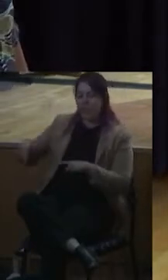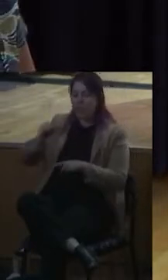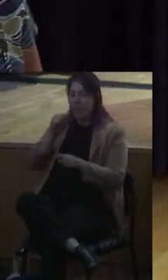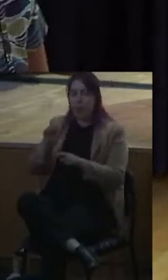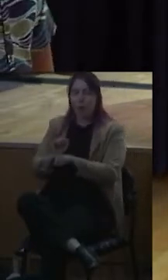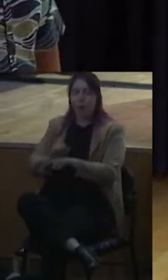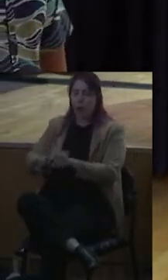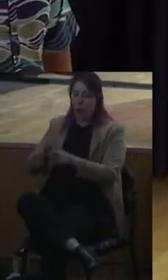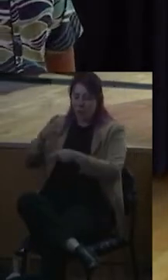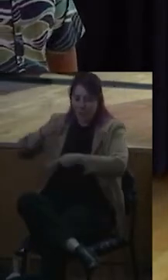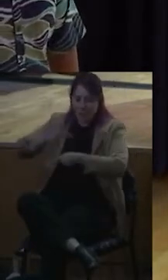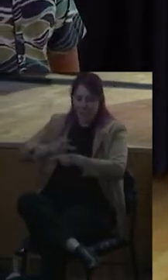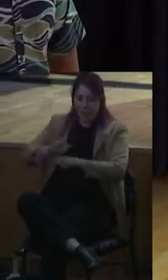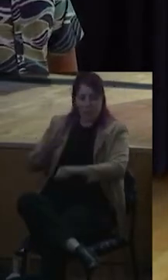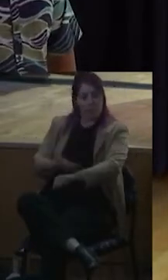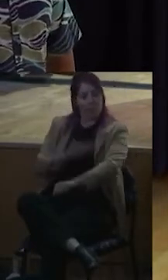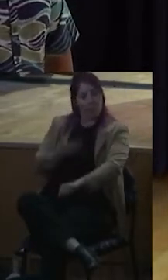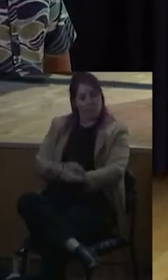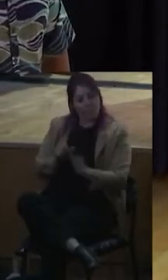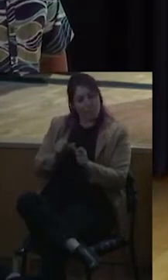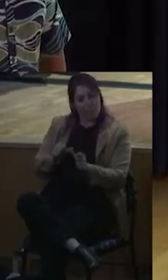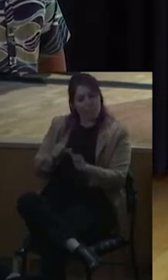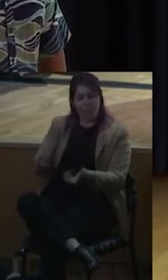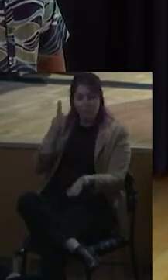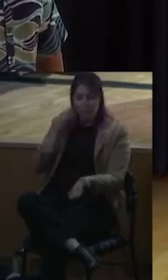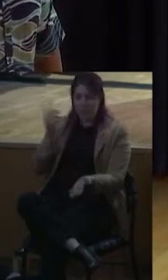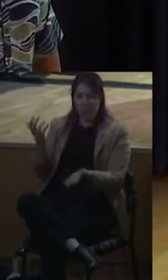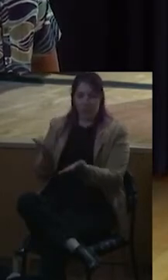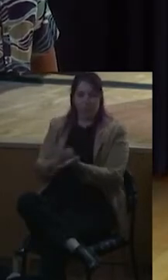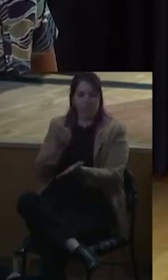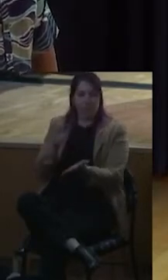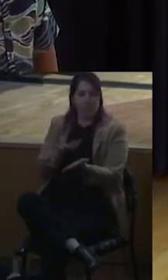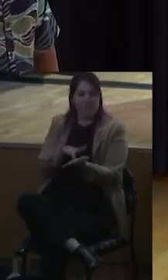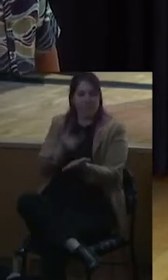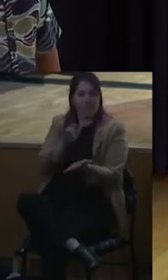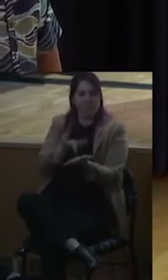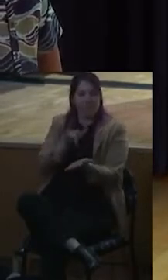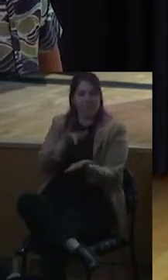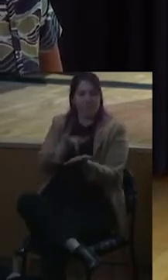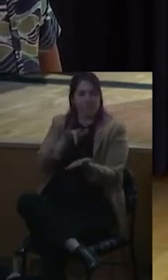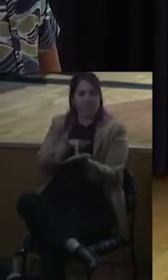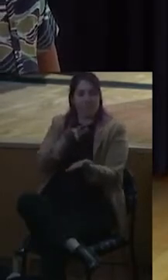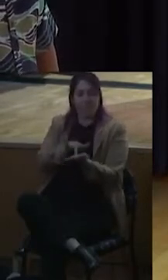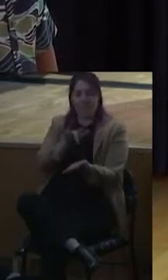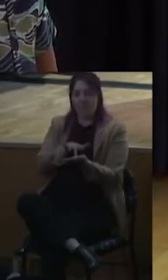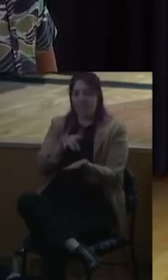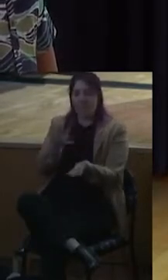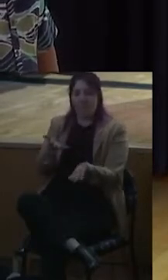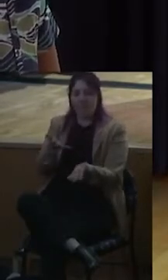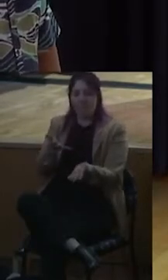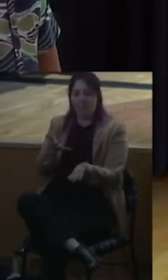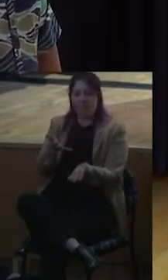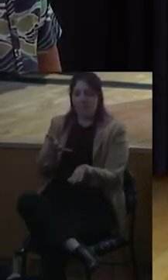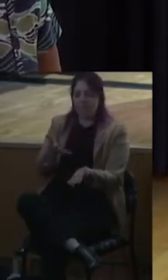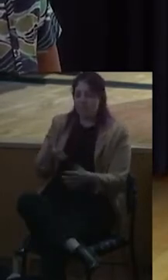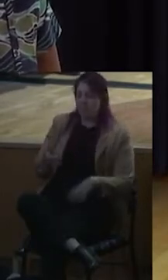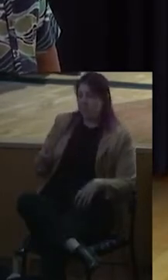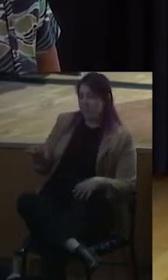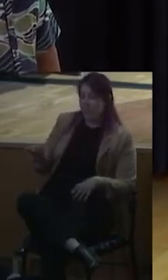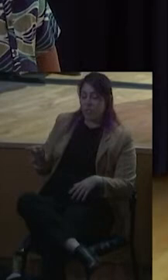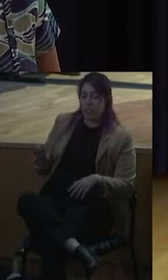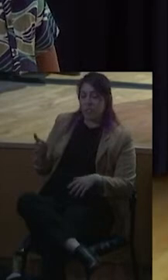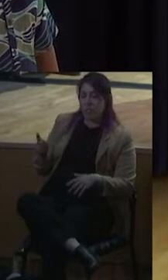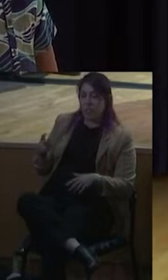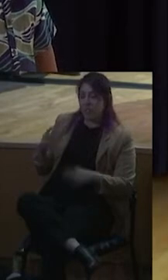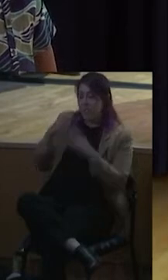way, because it's very survival based in a sense where you got to do what you got to do to